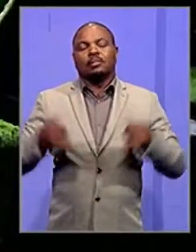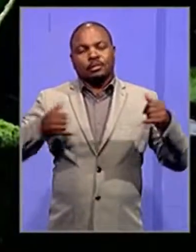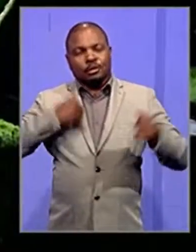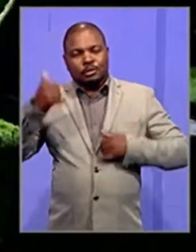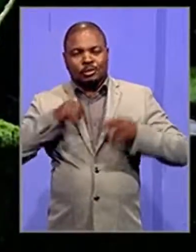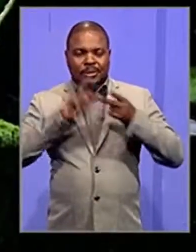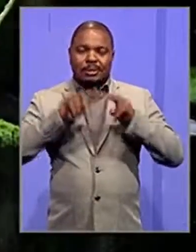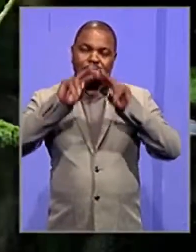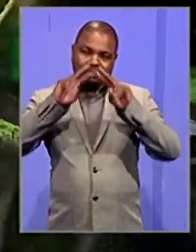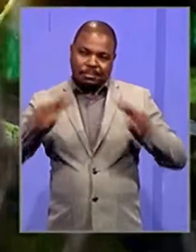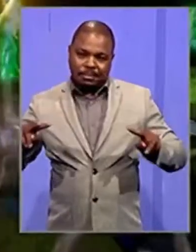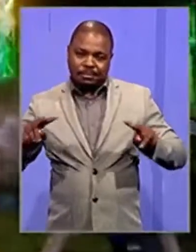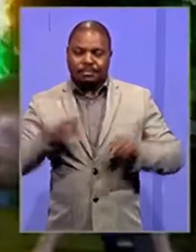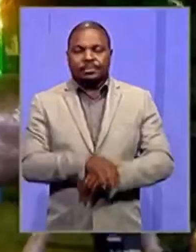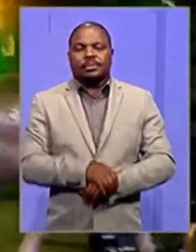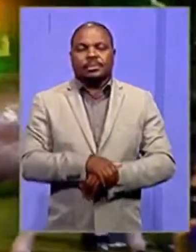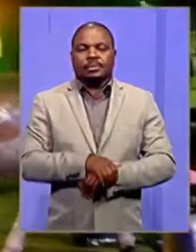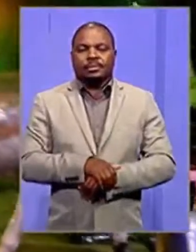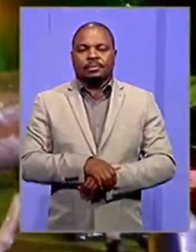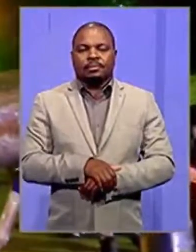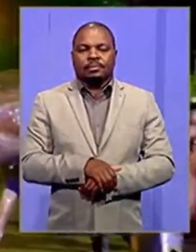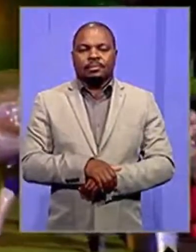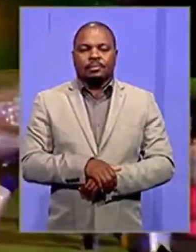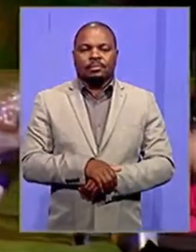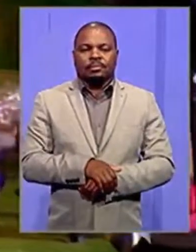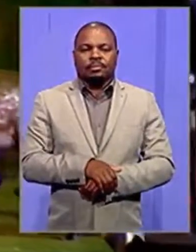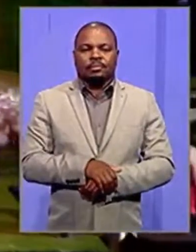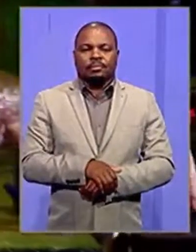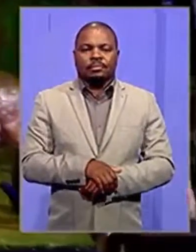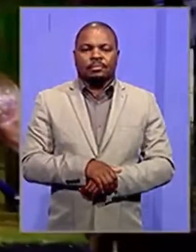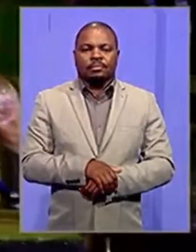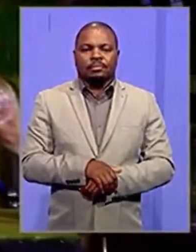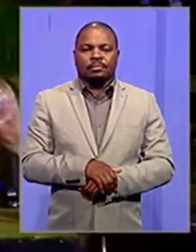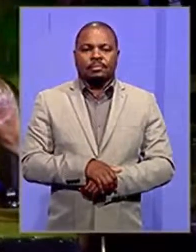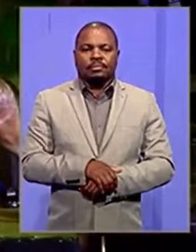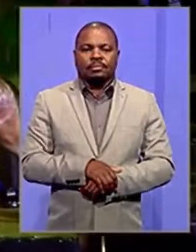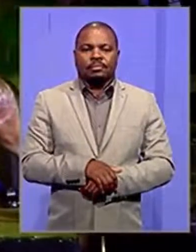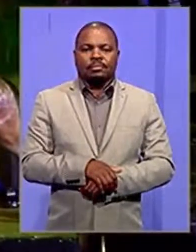tshireletso. Selwane Gagau, SABC News, Rustenburg.